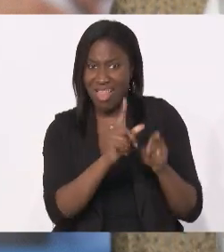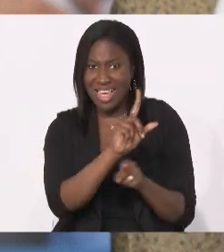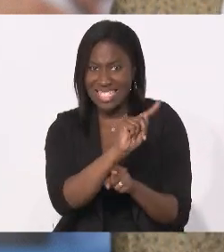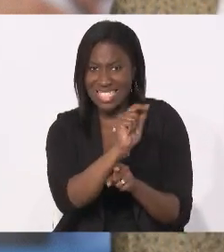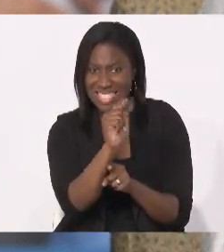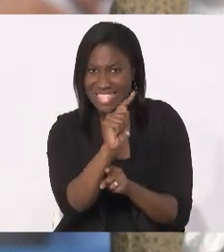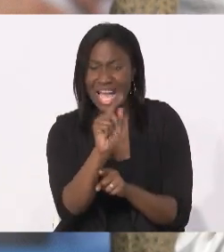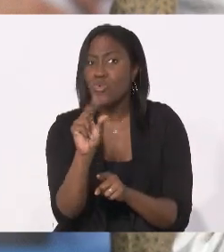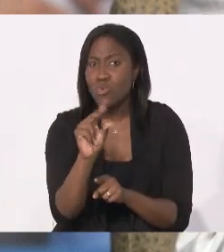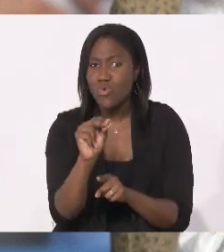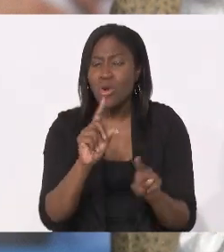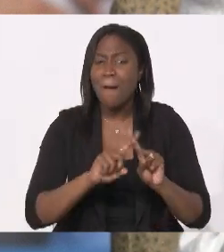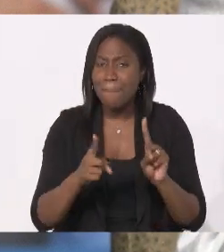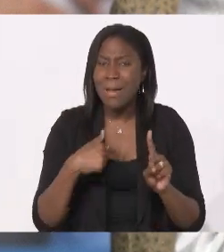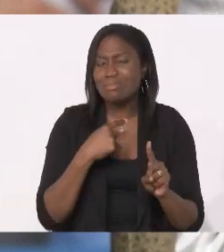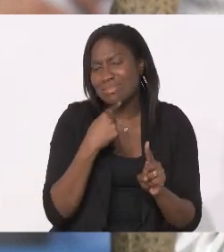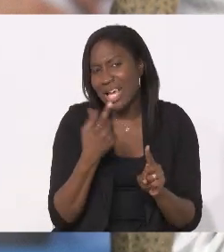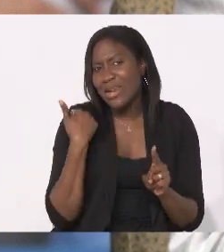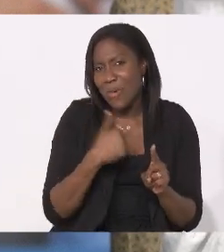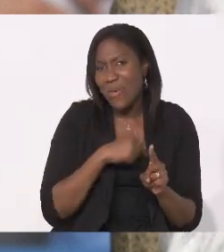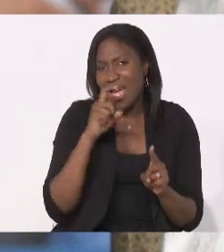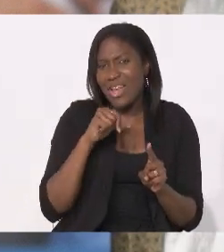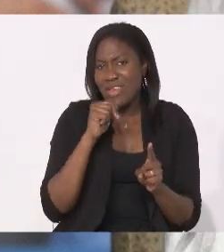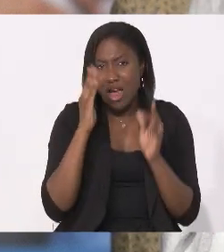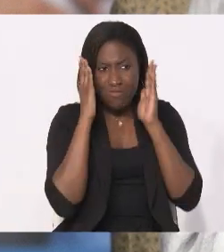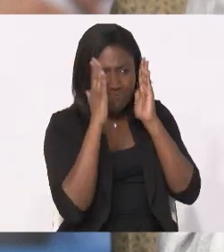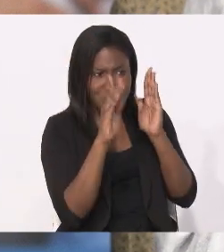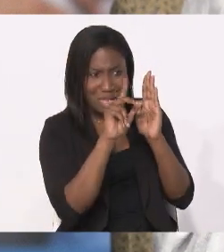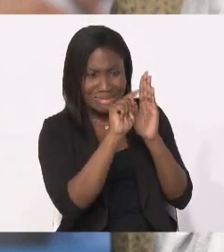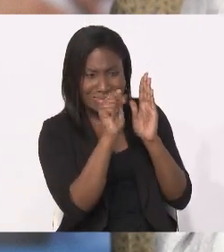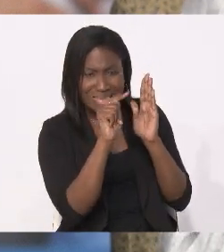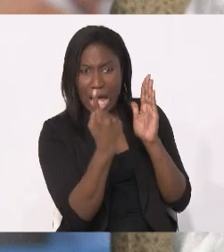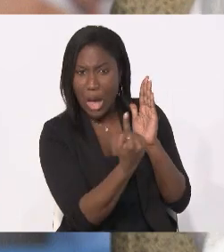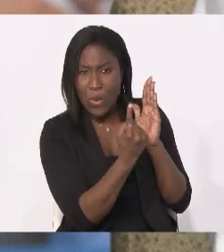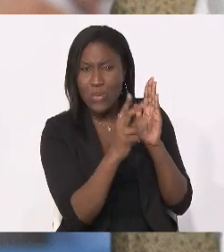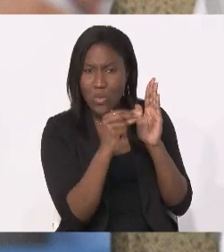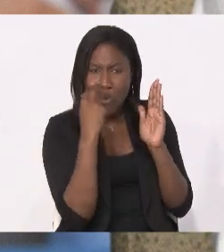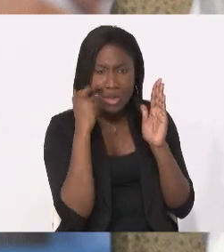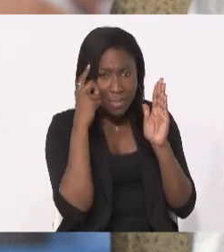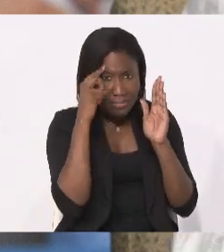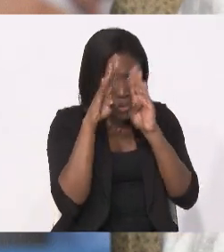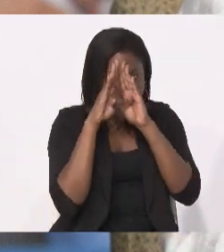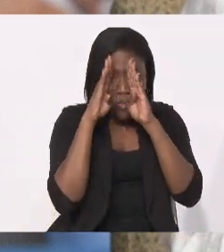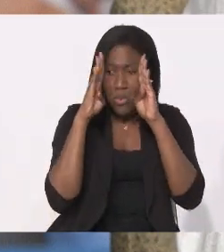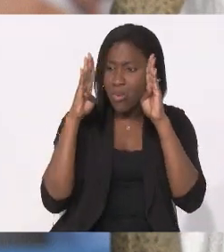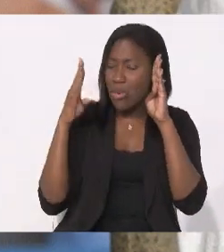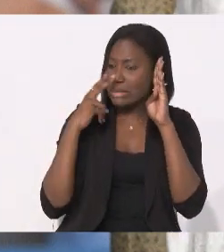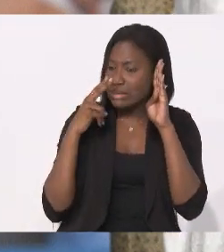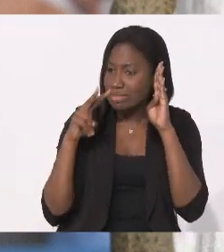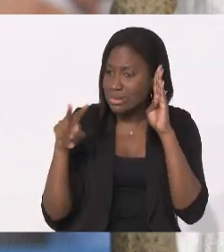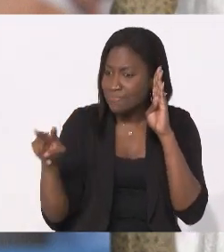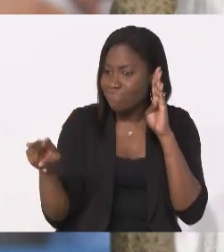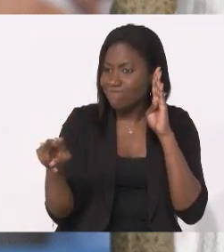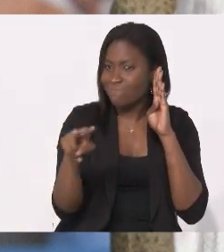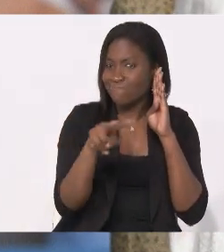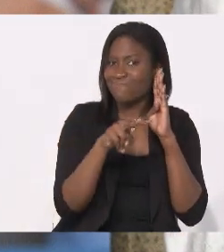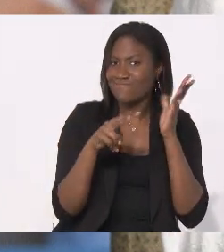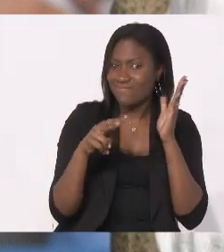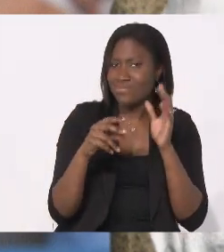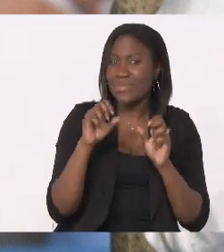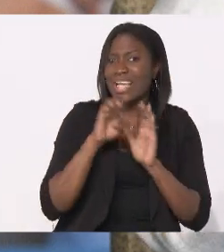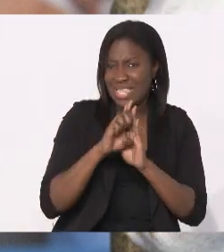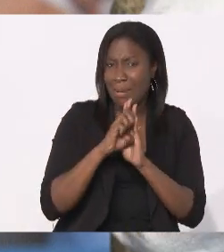maybe we need to direct the eyes from TATT to look to see, okay, how, so this is where the regulation